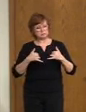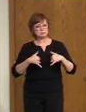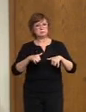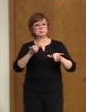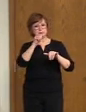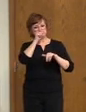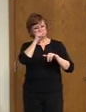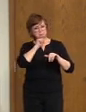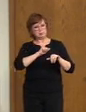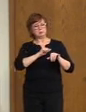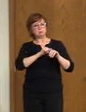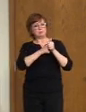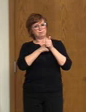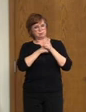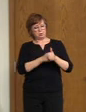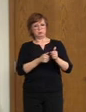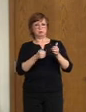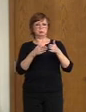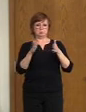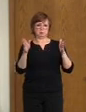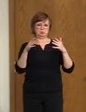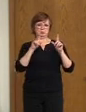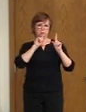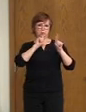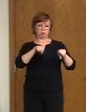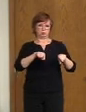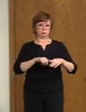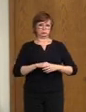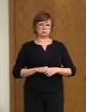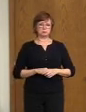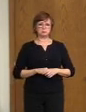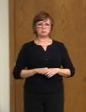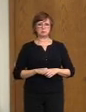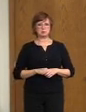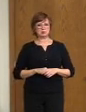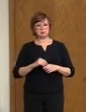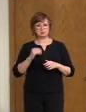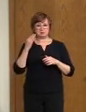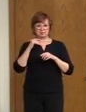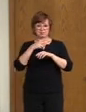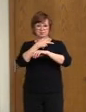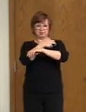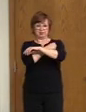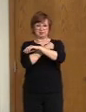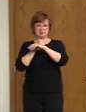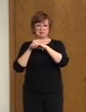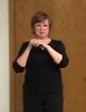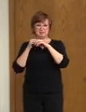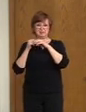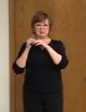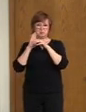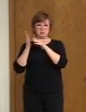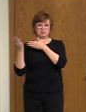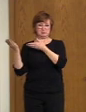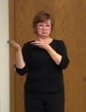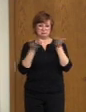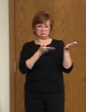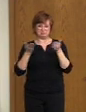The vaccination program is going to be coming in small, consistent batches, and we are ready